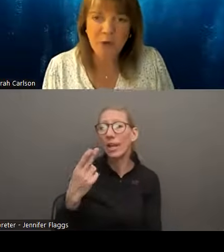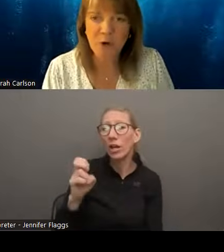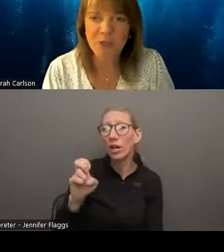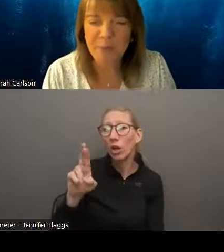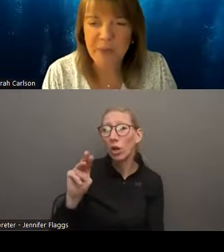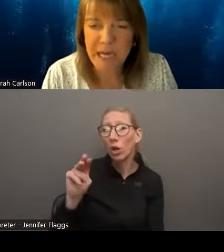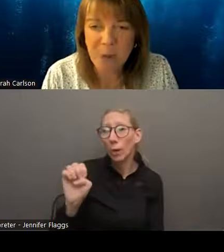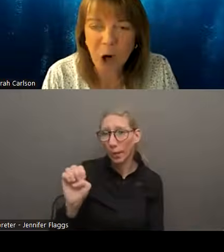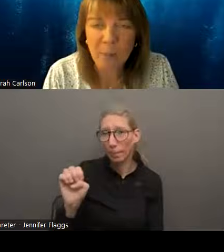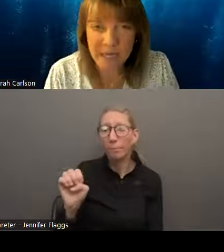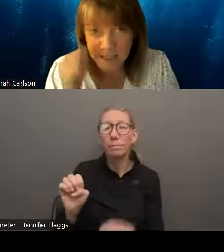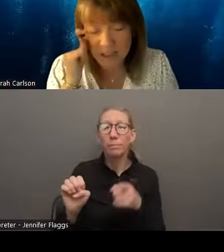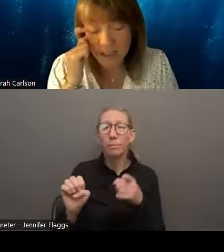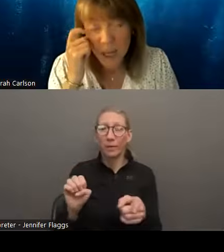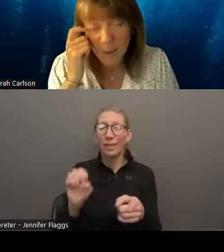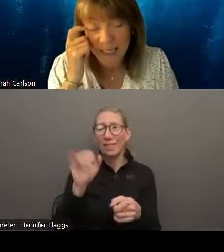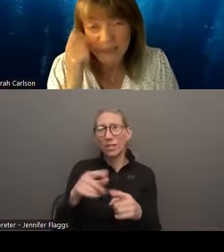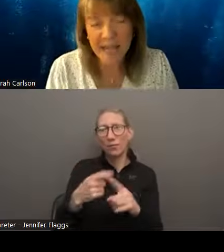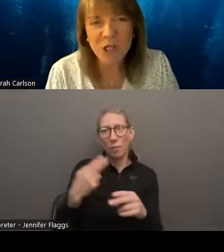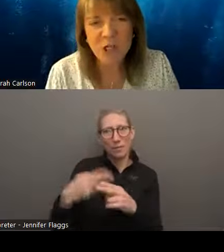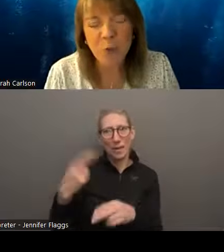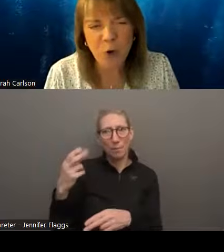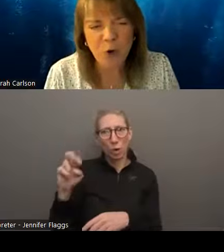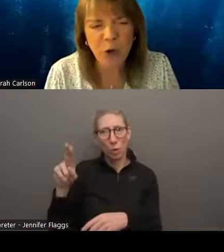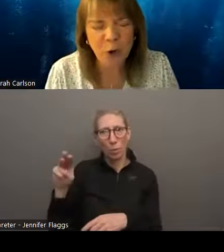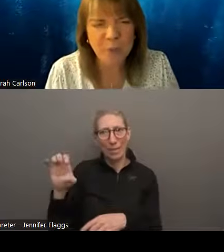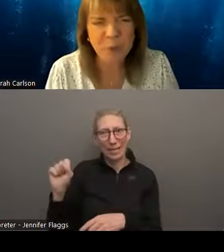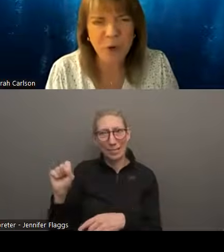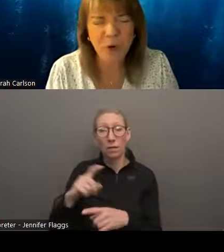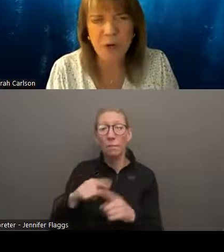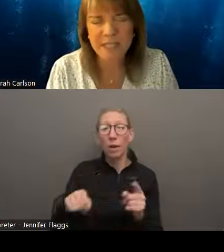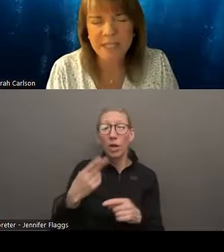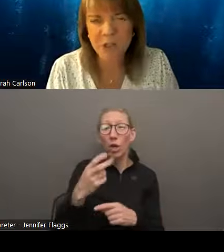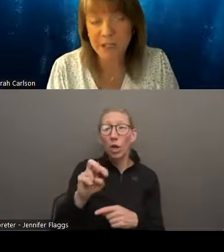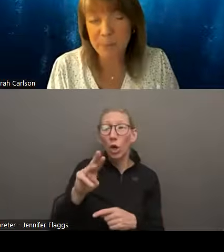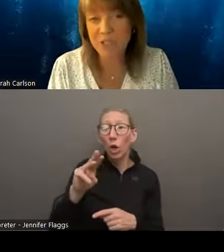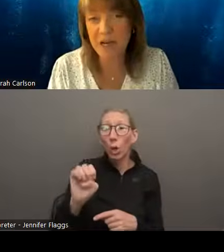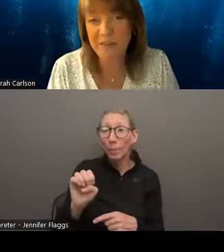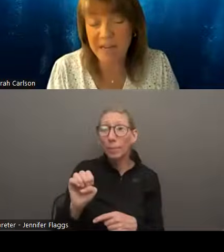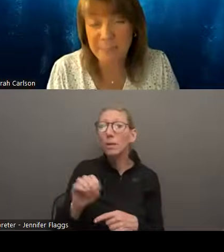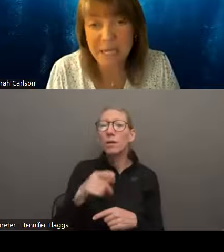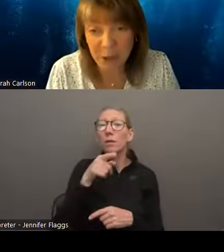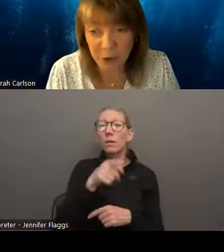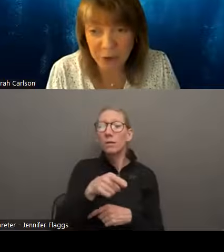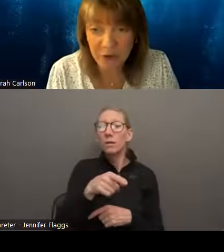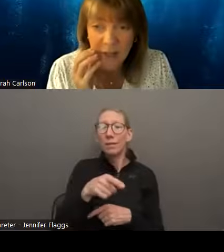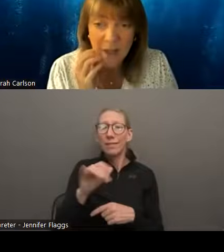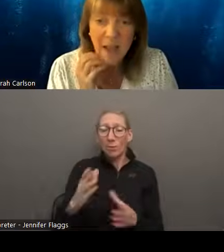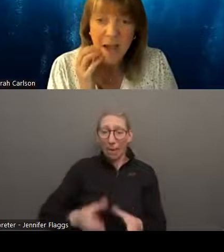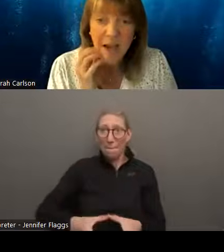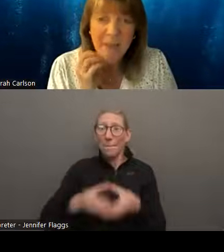comes, of course, from the name Hermes, but in the ancient world, herms were essentially personified